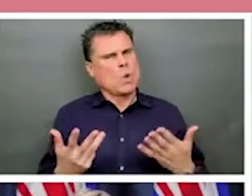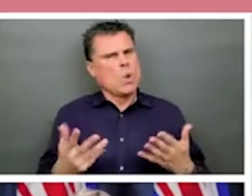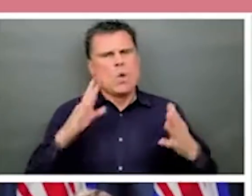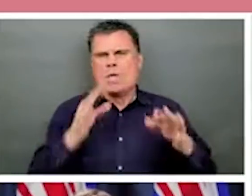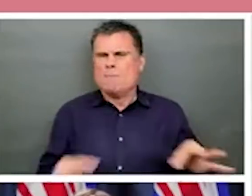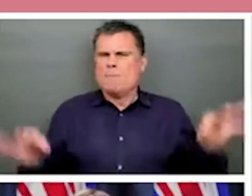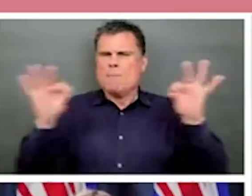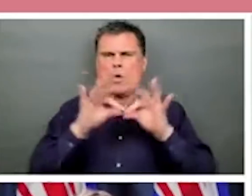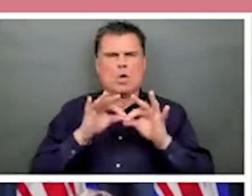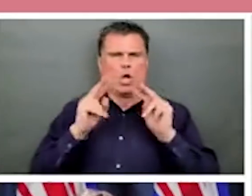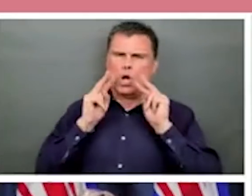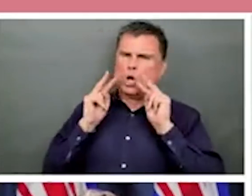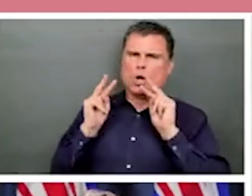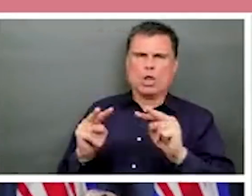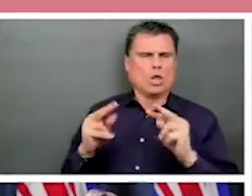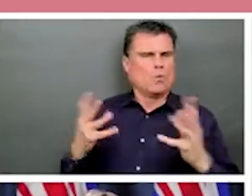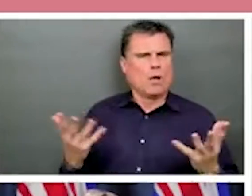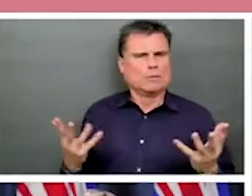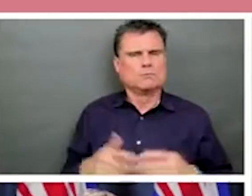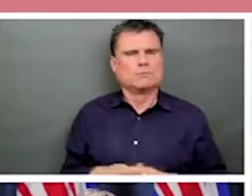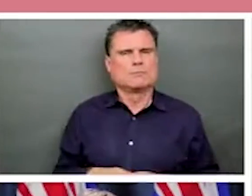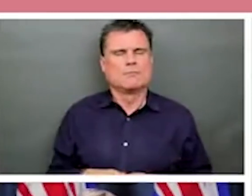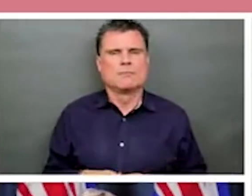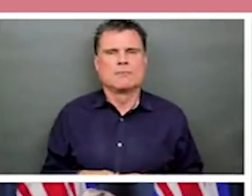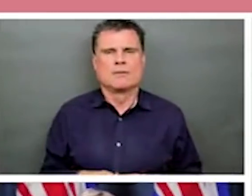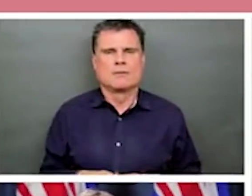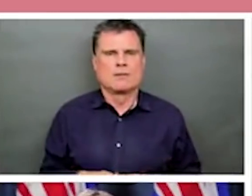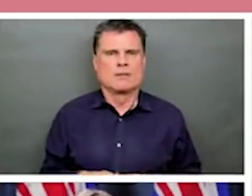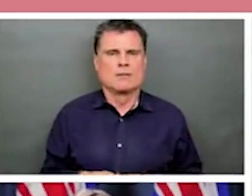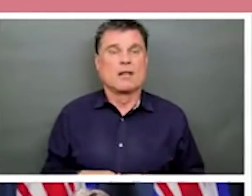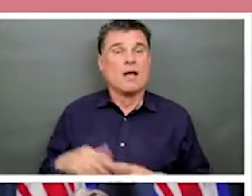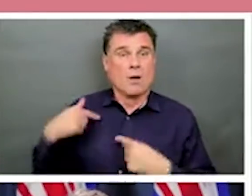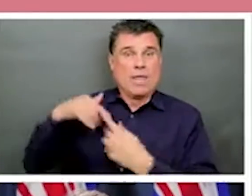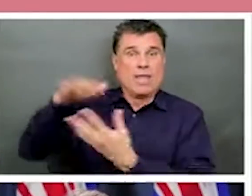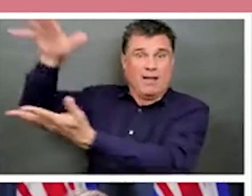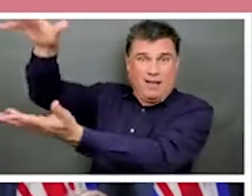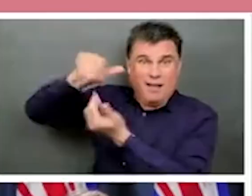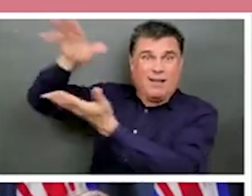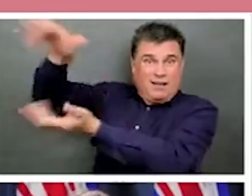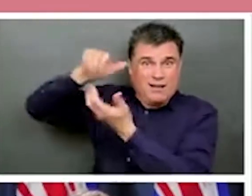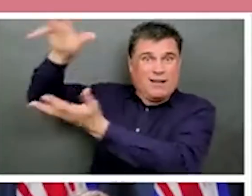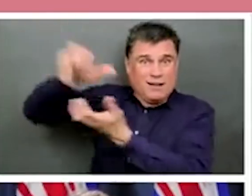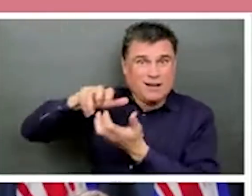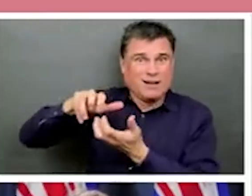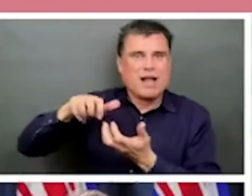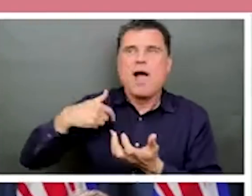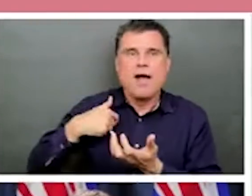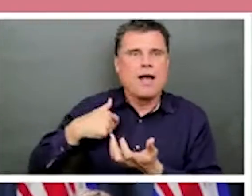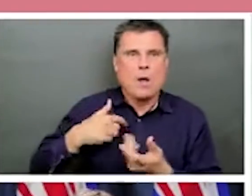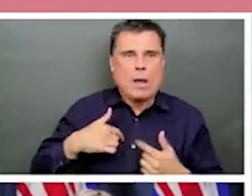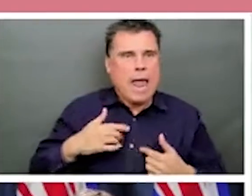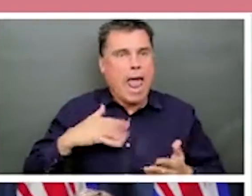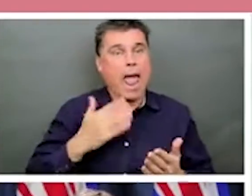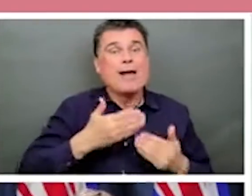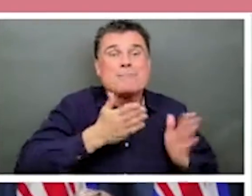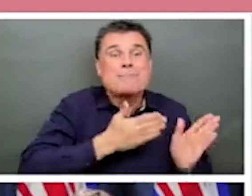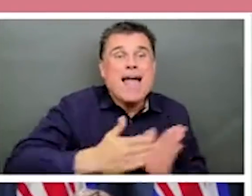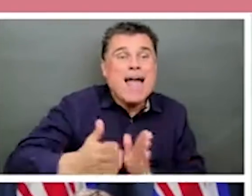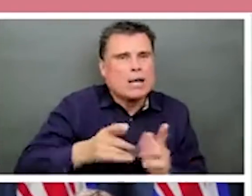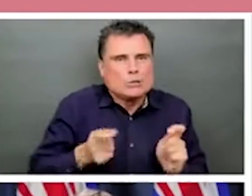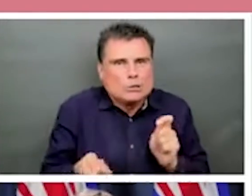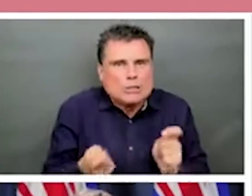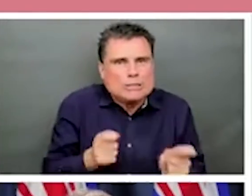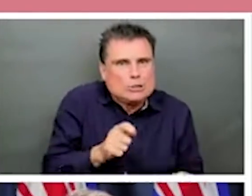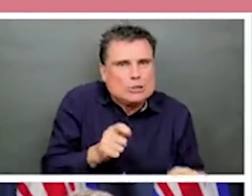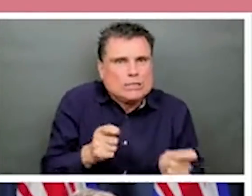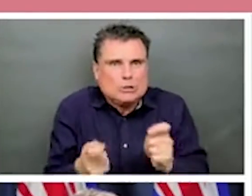is that we're in a very fluid environment, as the Premier said. Things are changing as we go through our days and weeks, and the